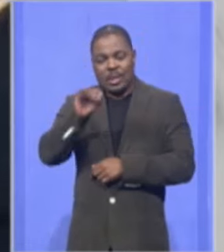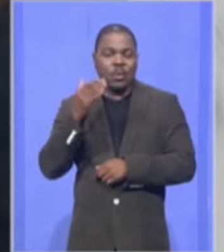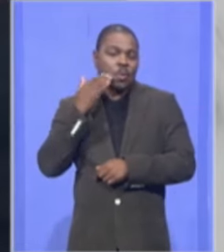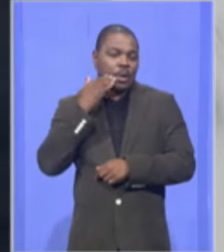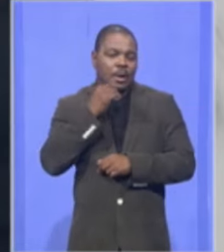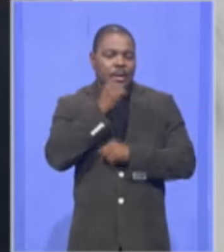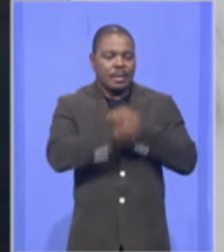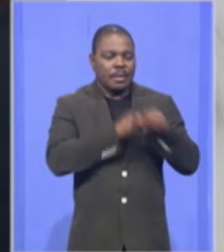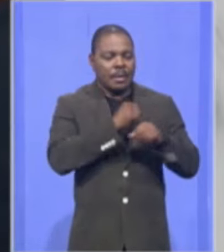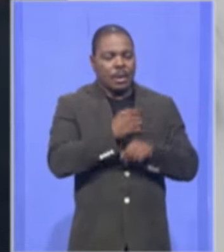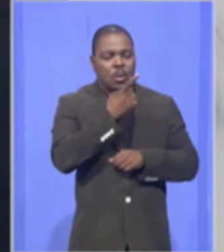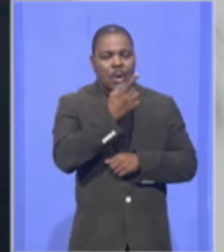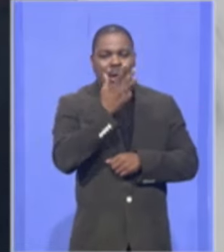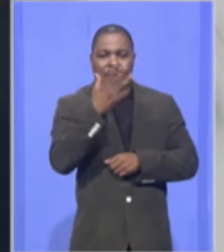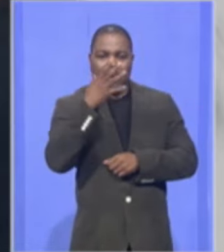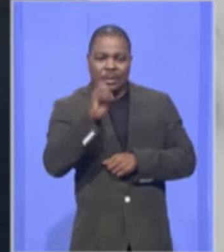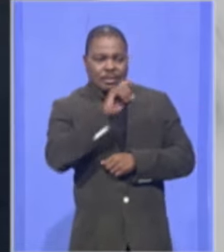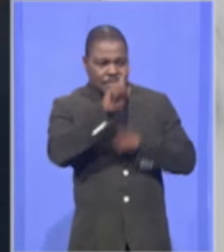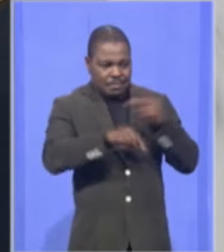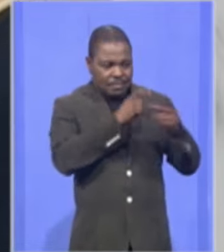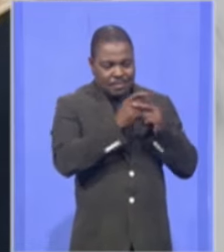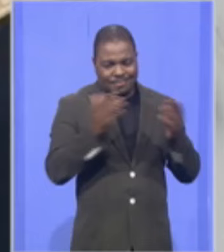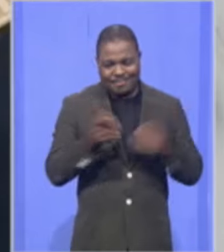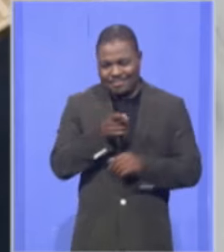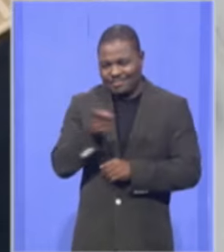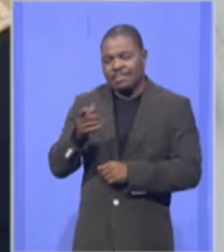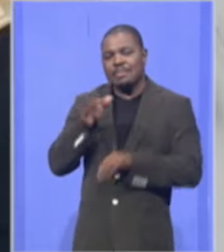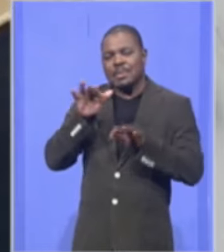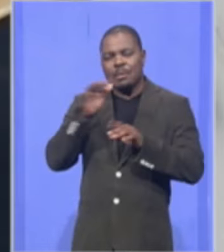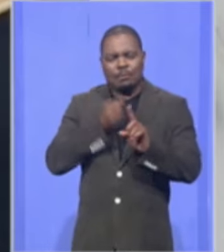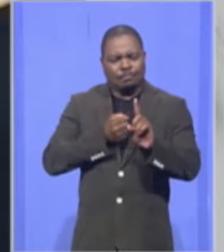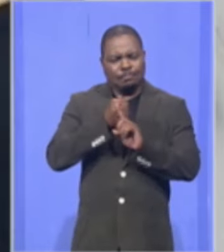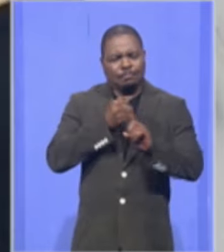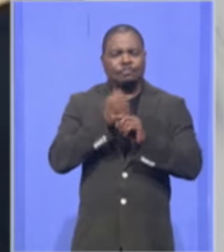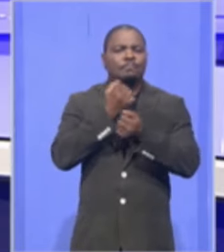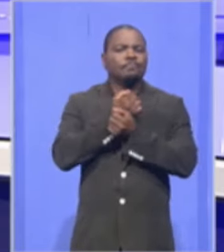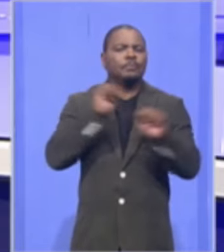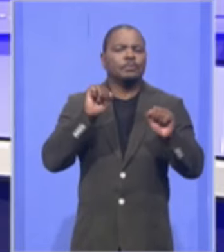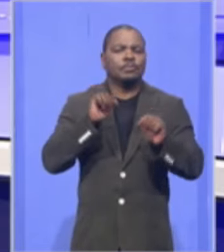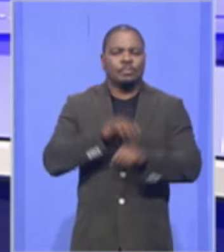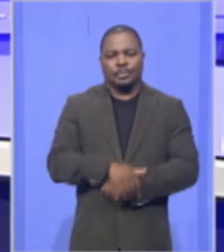bo tlhotlheleditse ba kgaratlhi go lwela kgololesego kwa nageng eo.